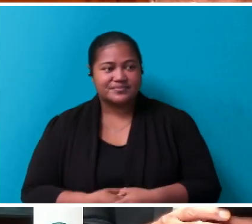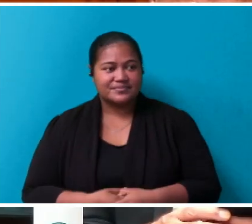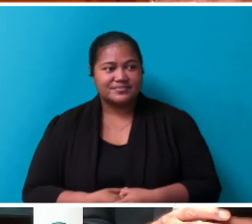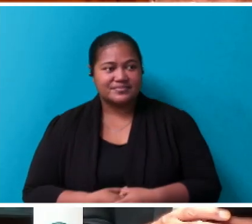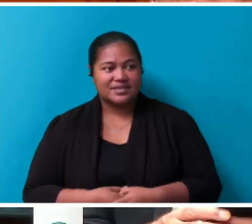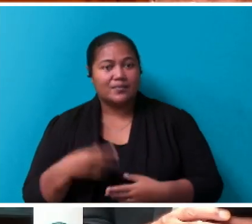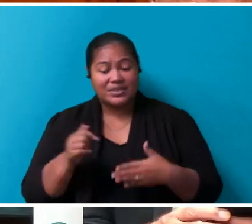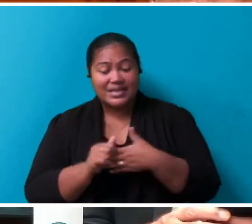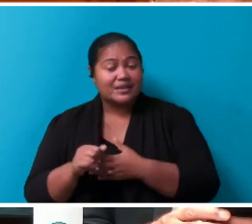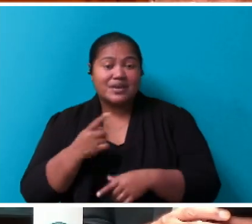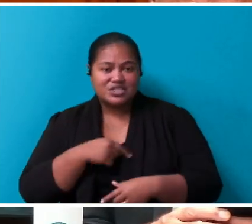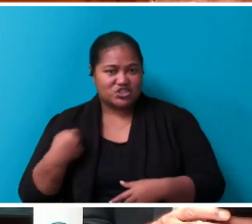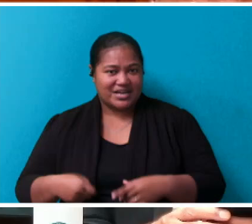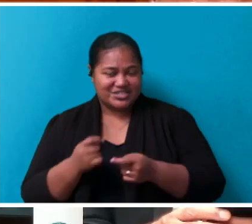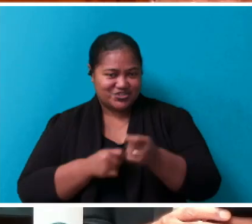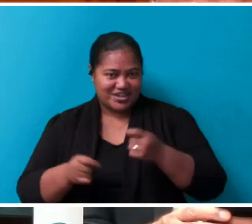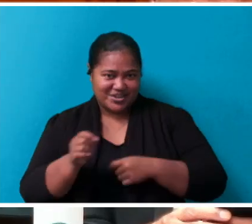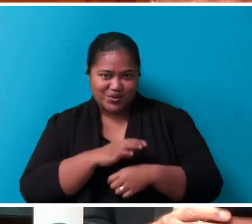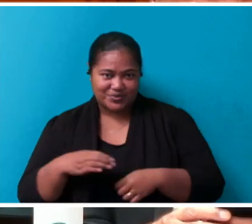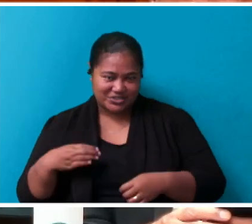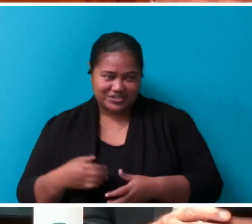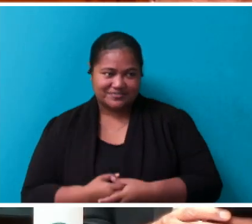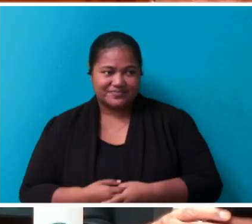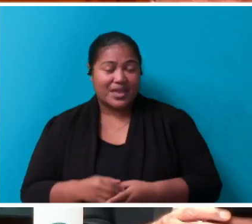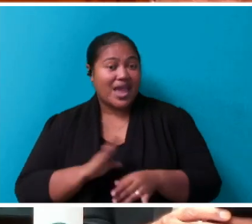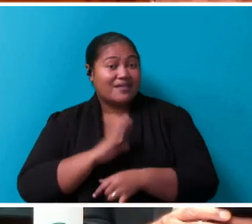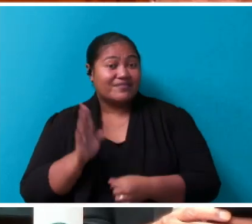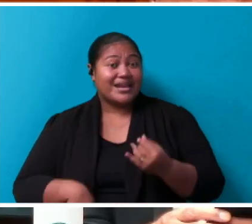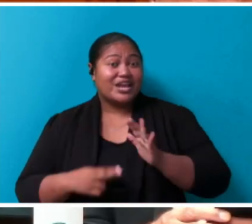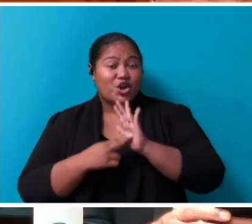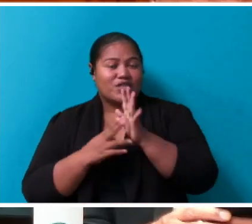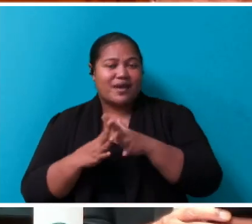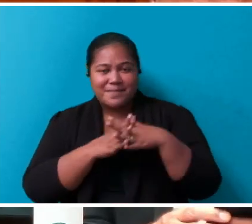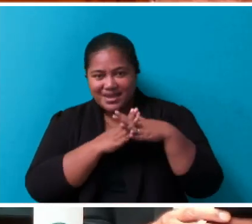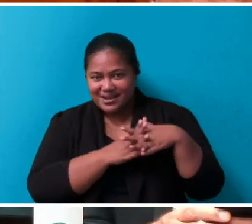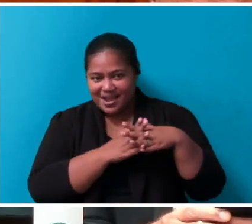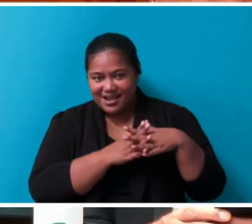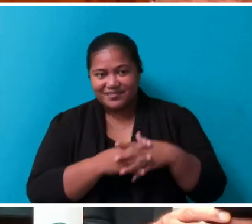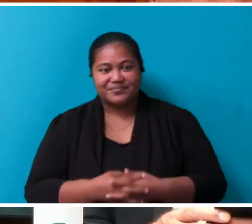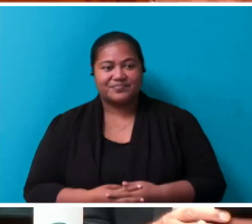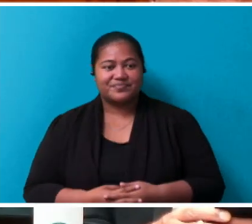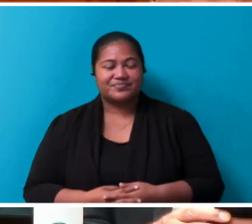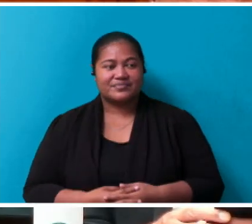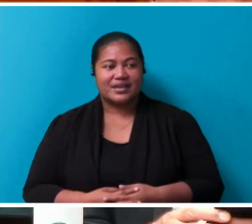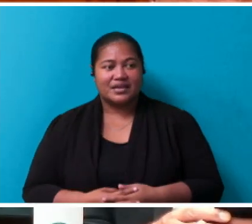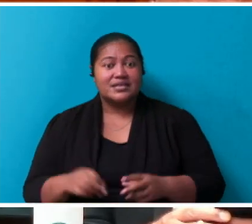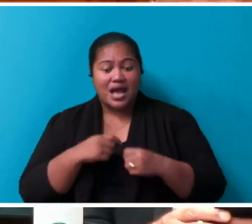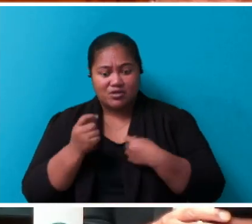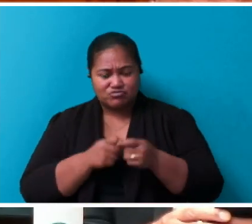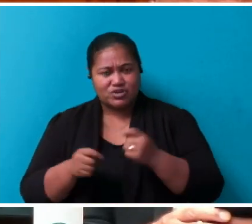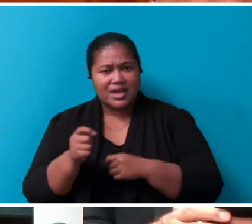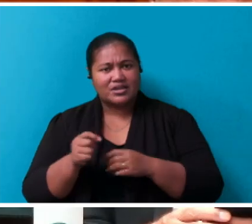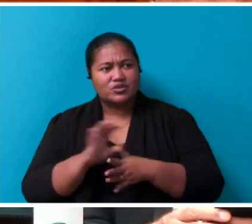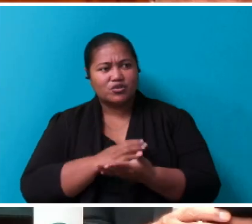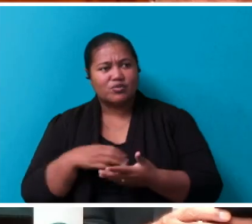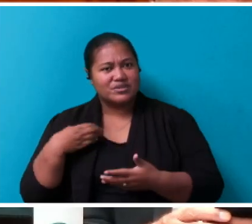Chinese Trade Commission. And finally, North America. Madam Deputy Speaker, our Trade Commission in North America plays